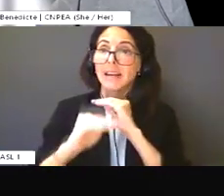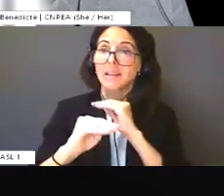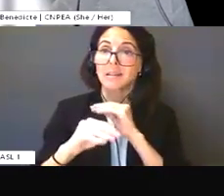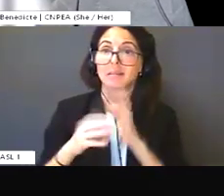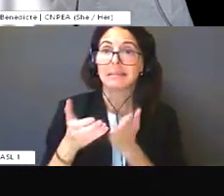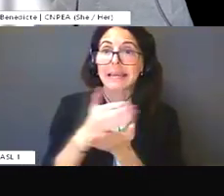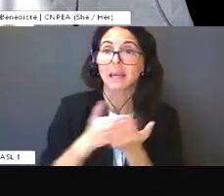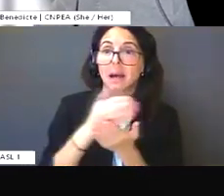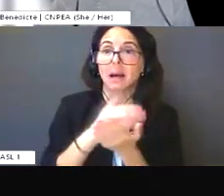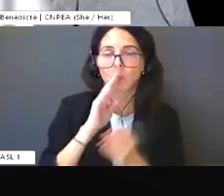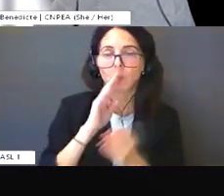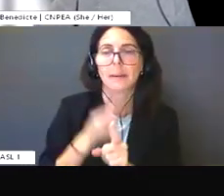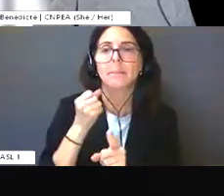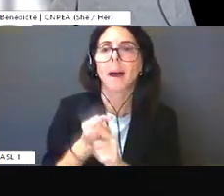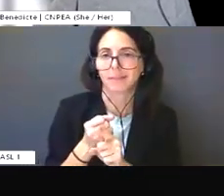well.